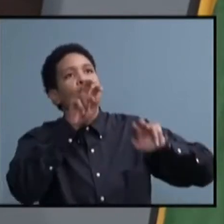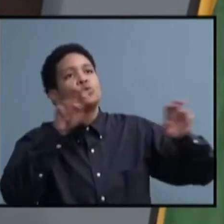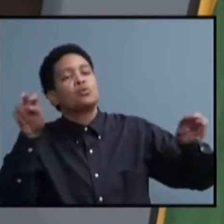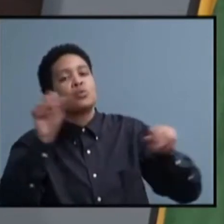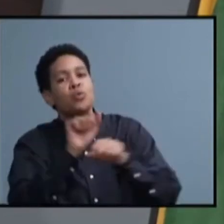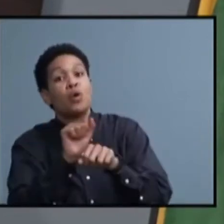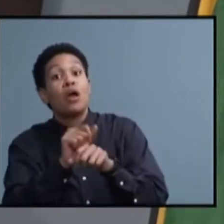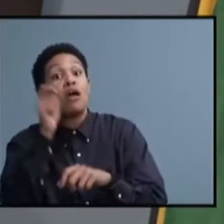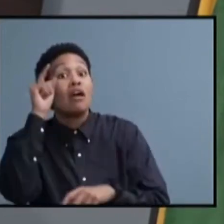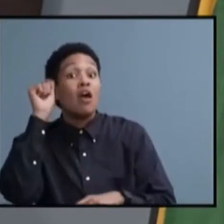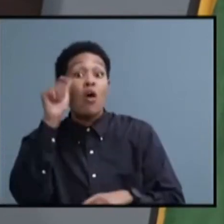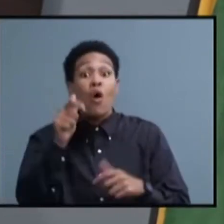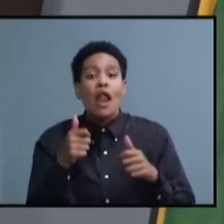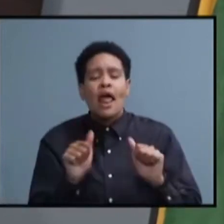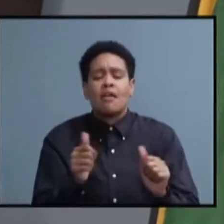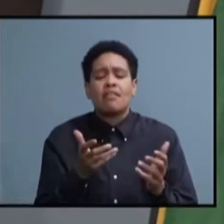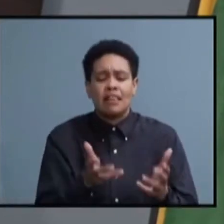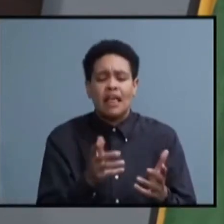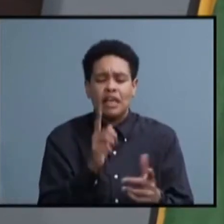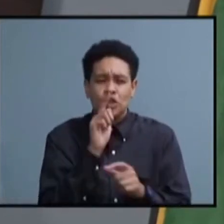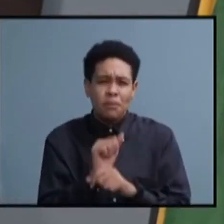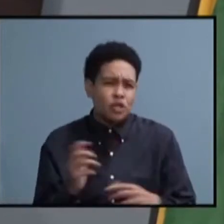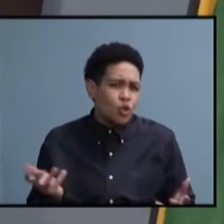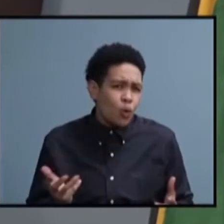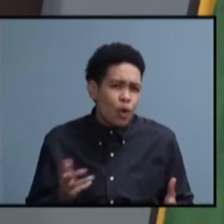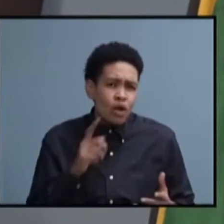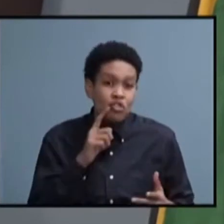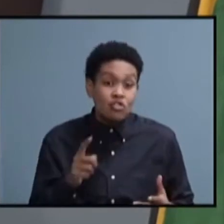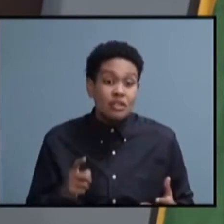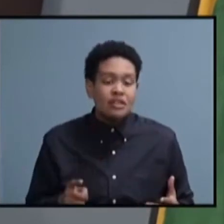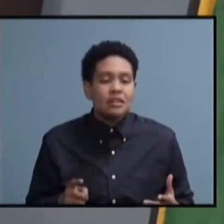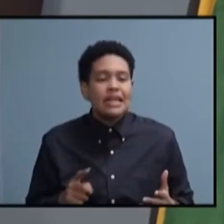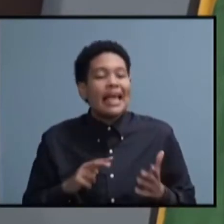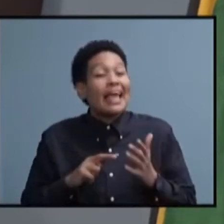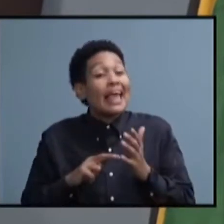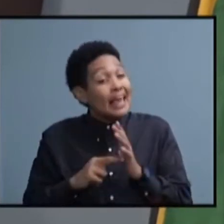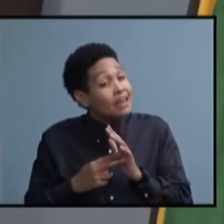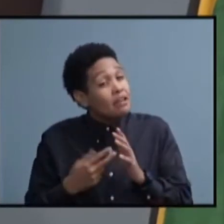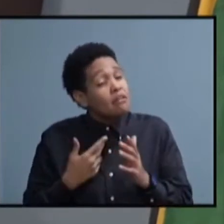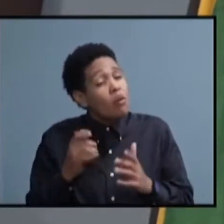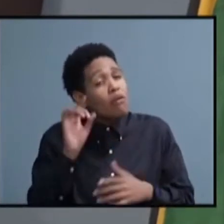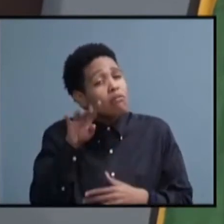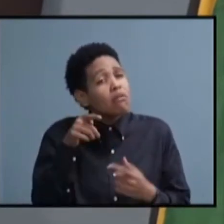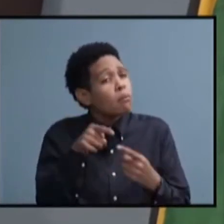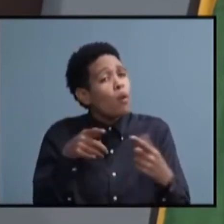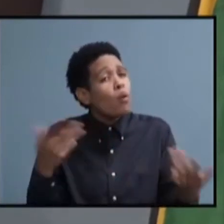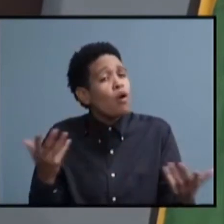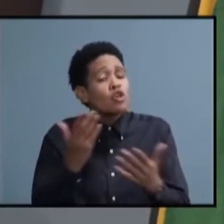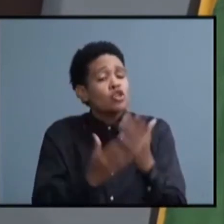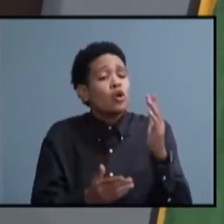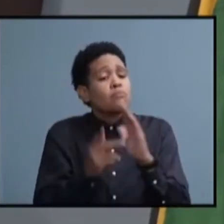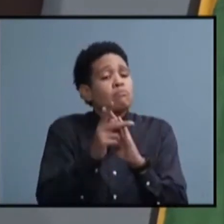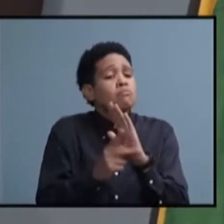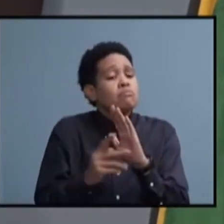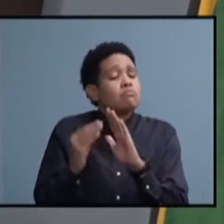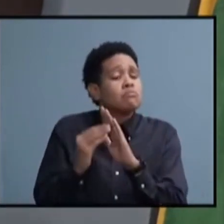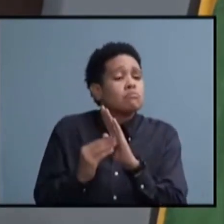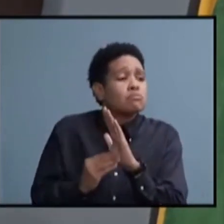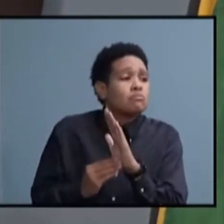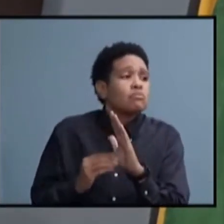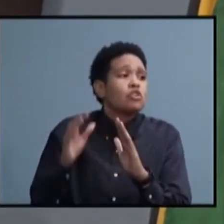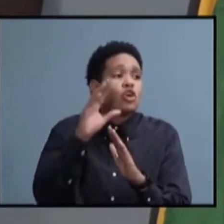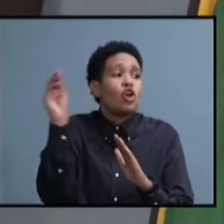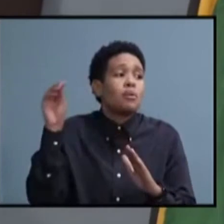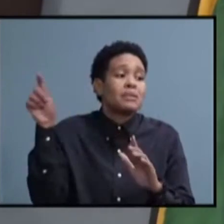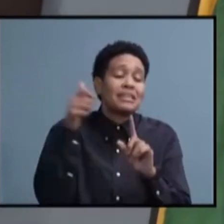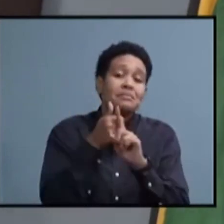every effort is being made to ensure, and indeed I want to make the point that some of the protocols that the companies themselves